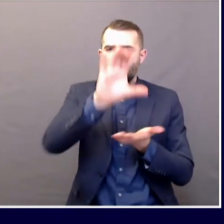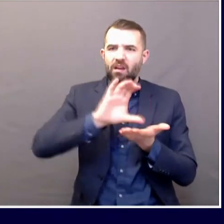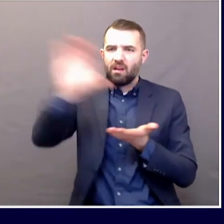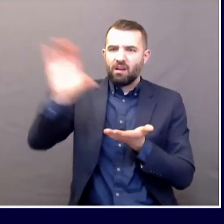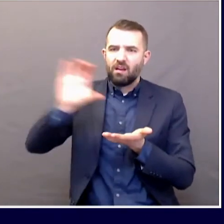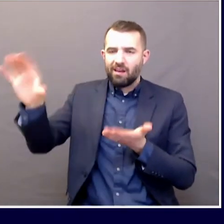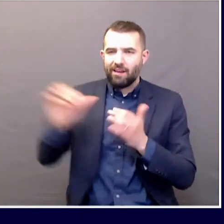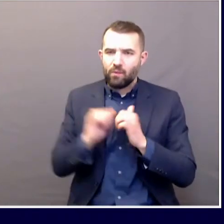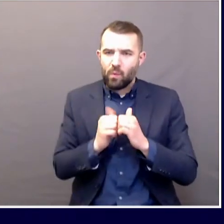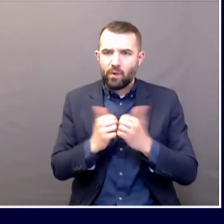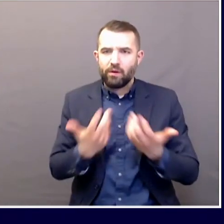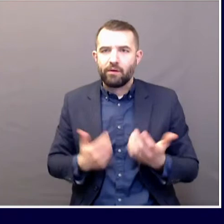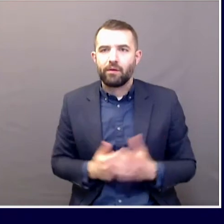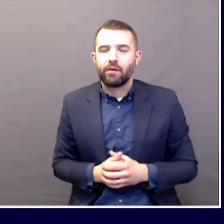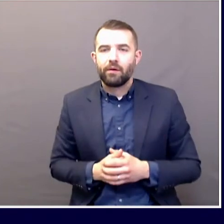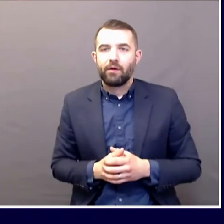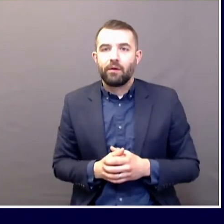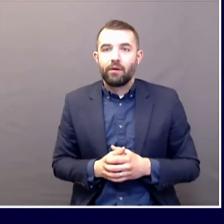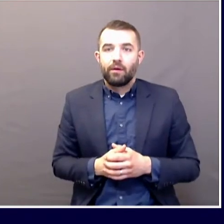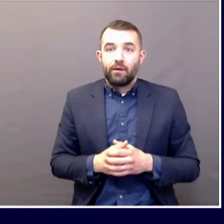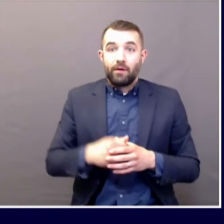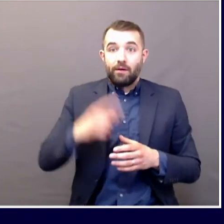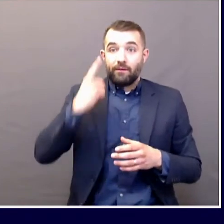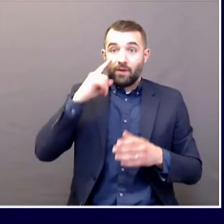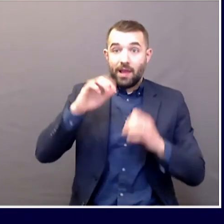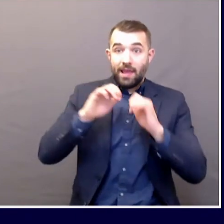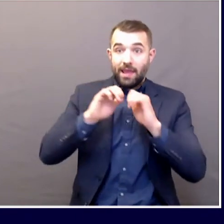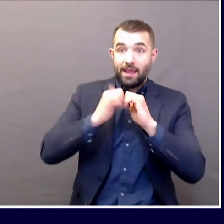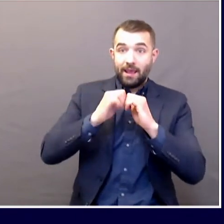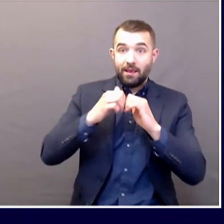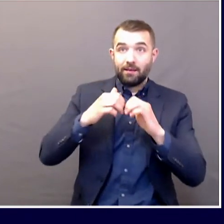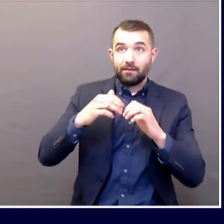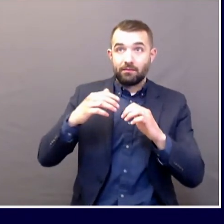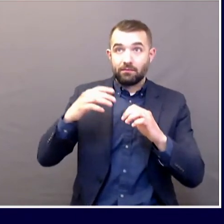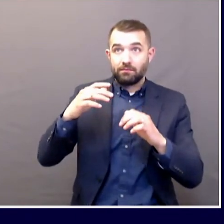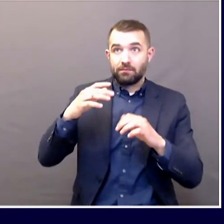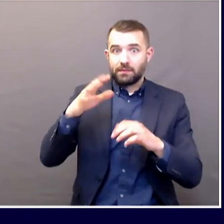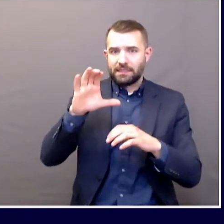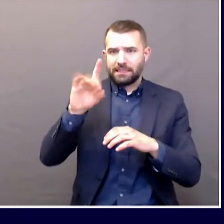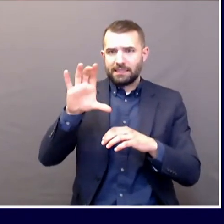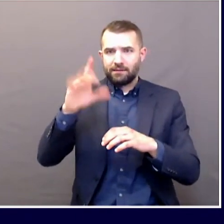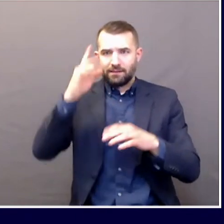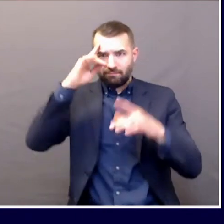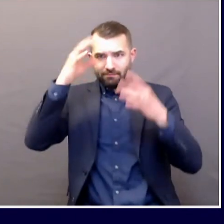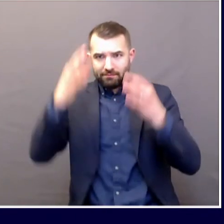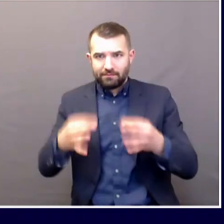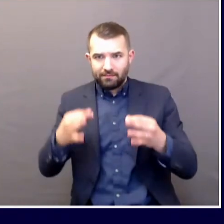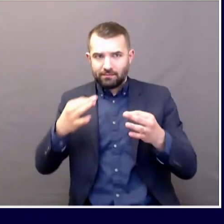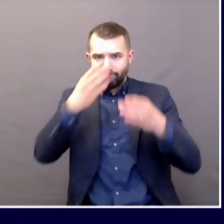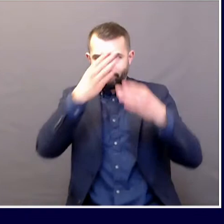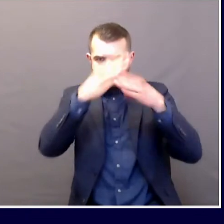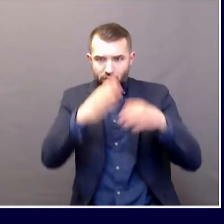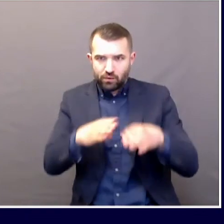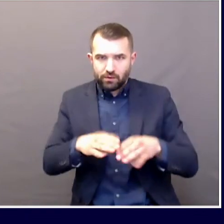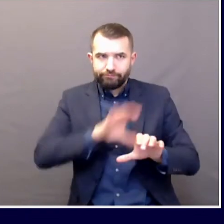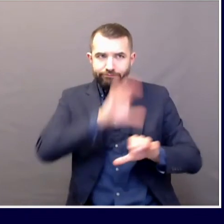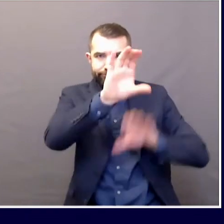different counties, different clinics, and how you'll be with the new supply coming in, how you determine